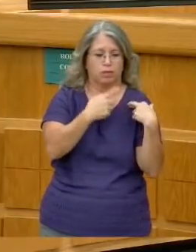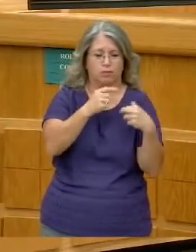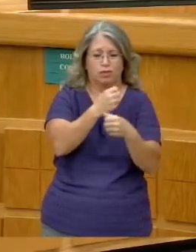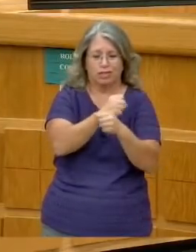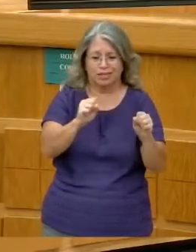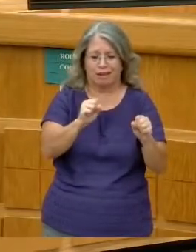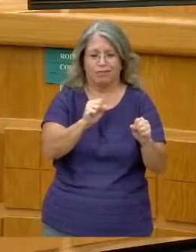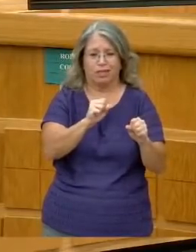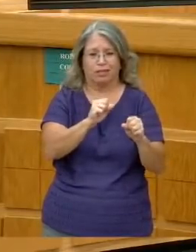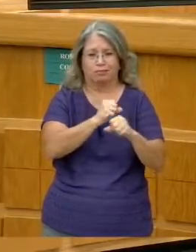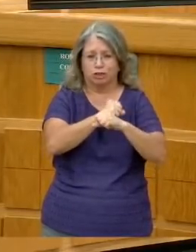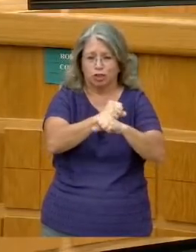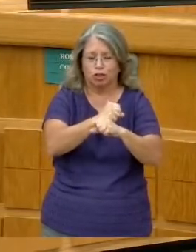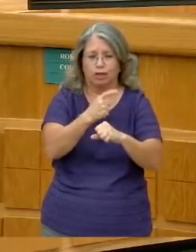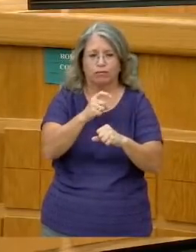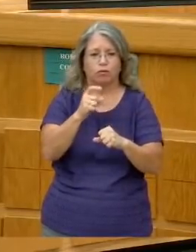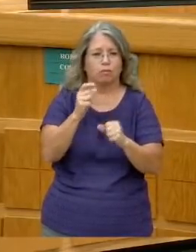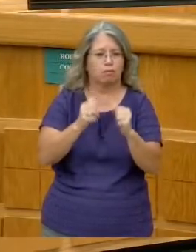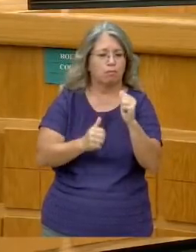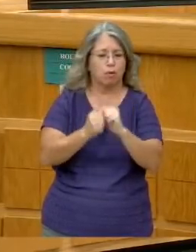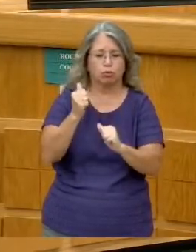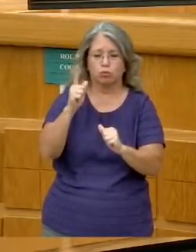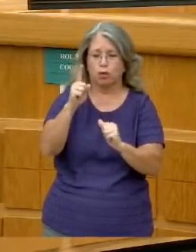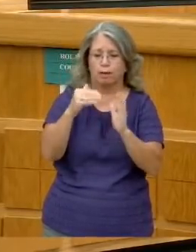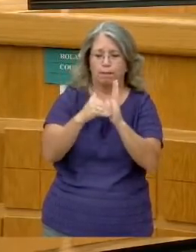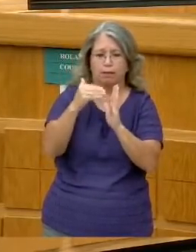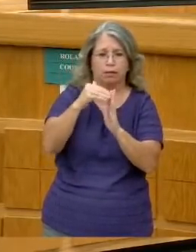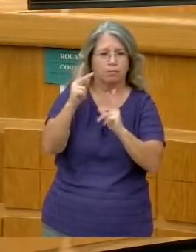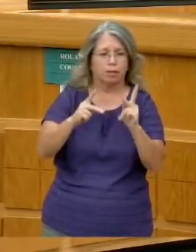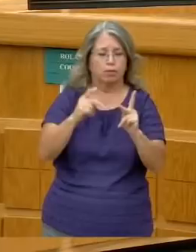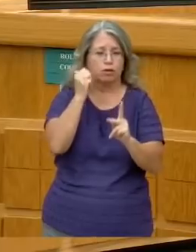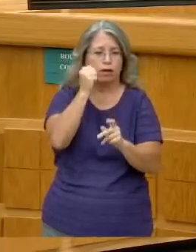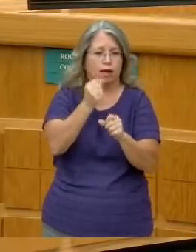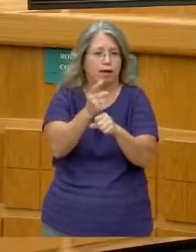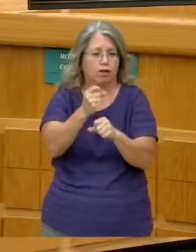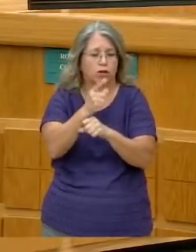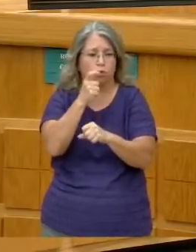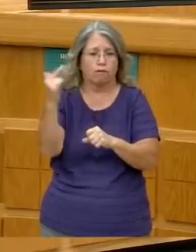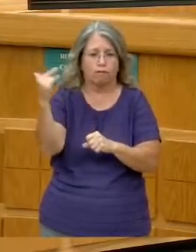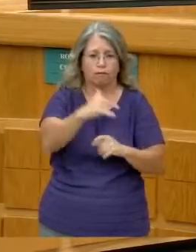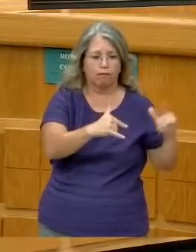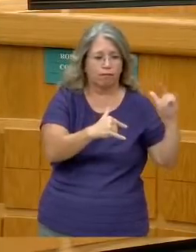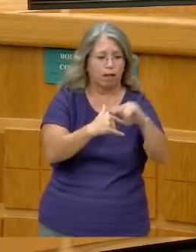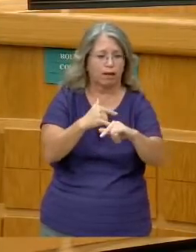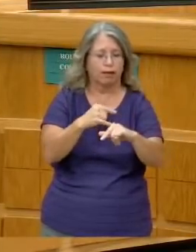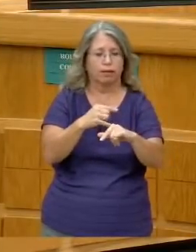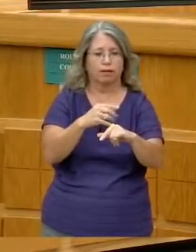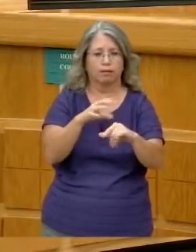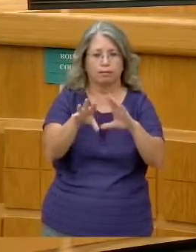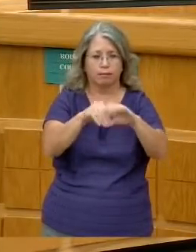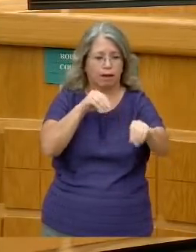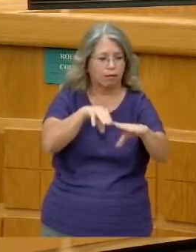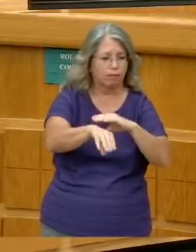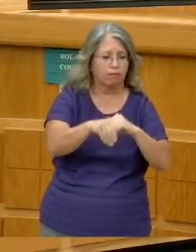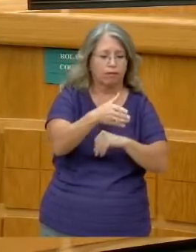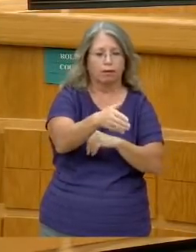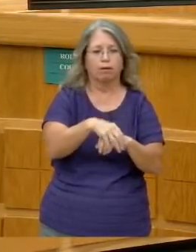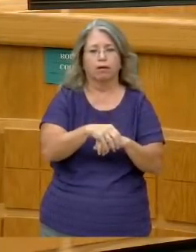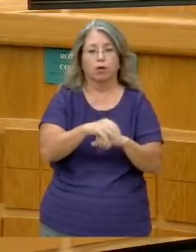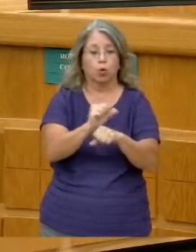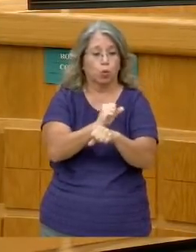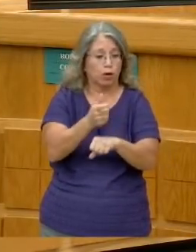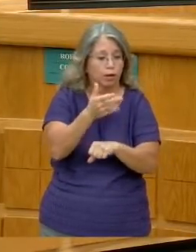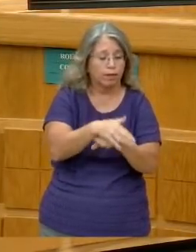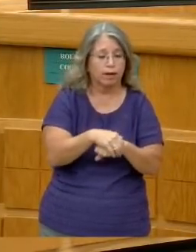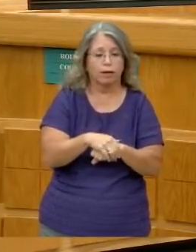people a year who fly in, fly out, who come to do business, who work at the airport, who are greeters, who